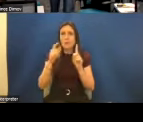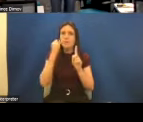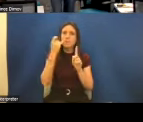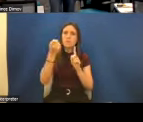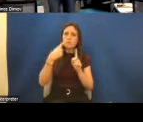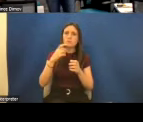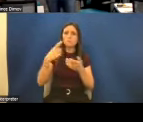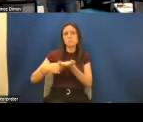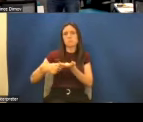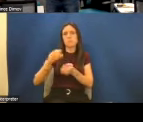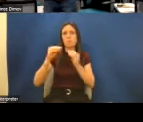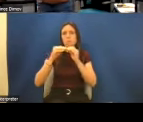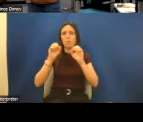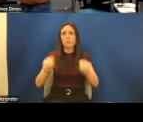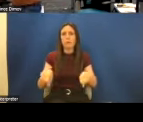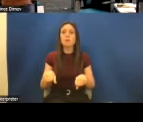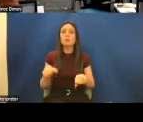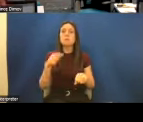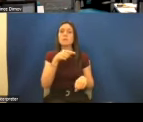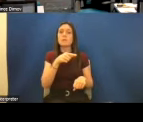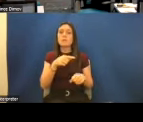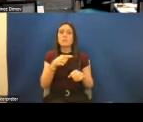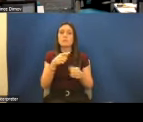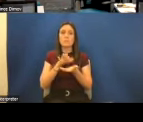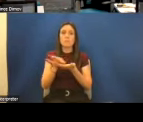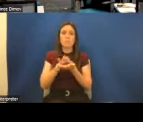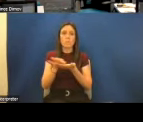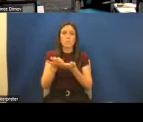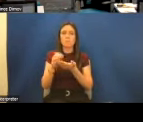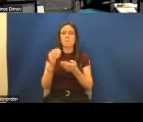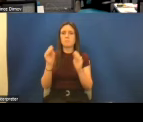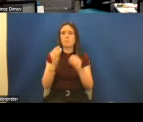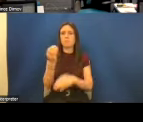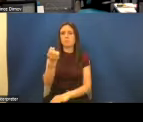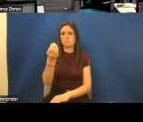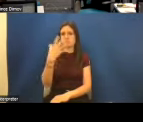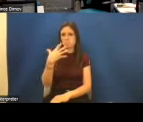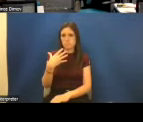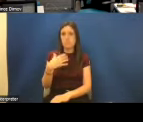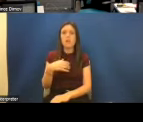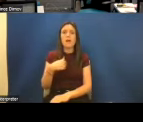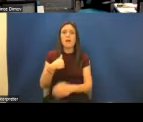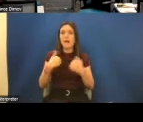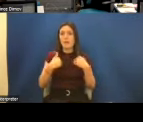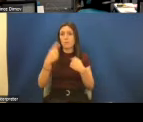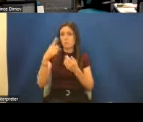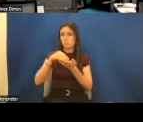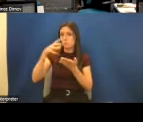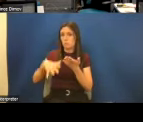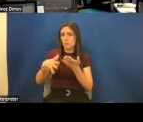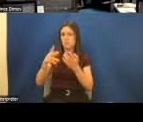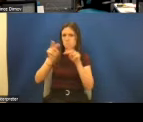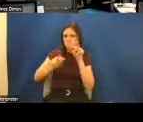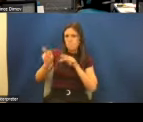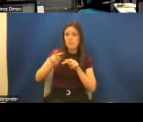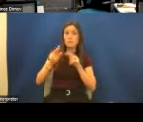can talk about this more. Okay, so these were the scores that were reported to me, okay? I have a student that I'm assessing. The teacher